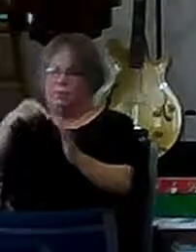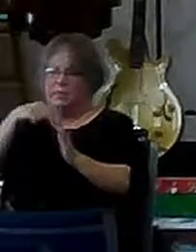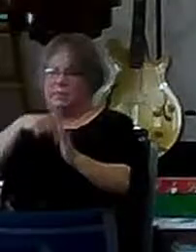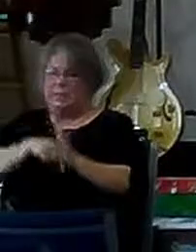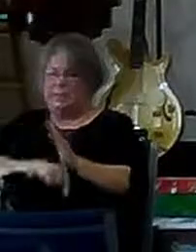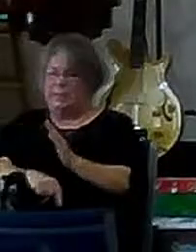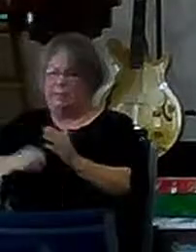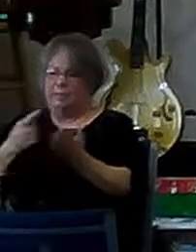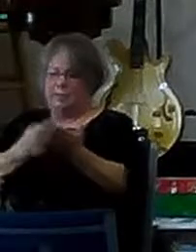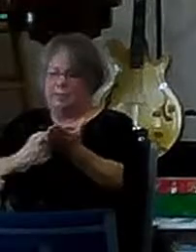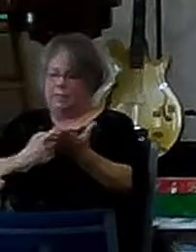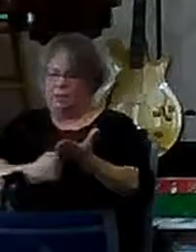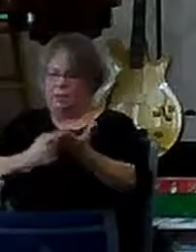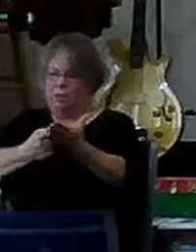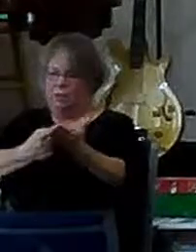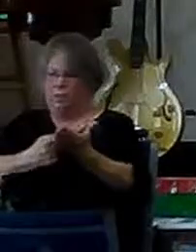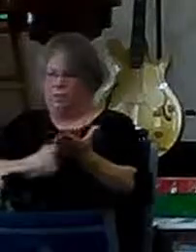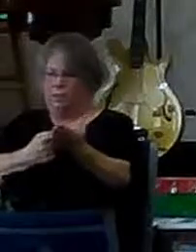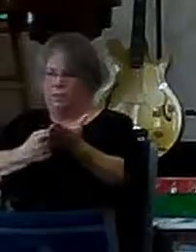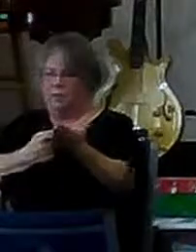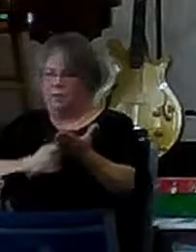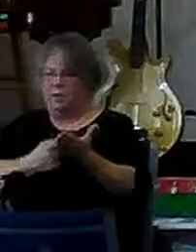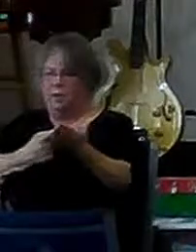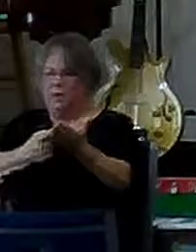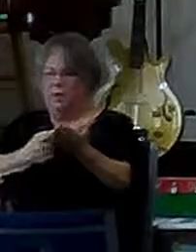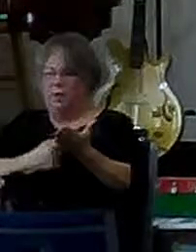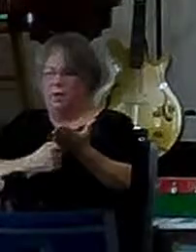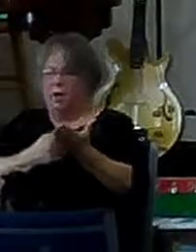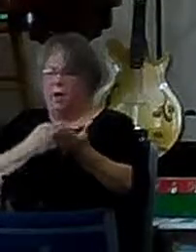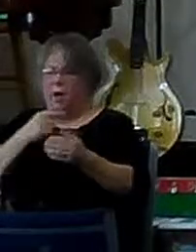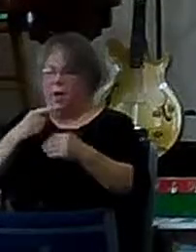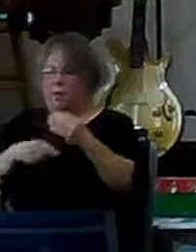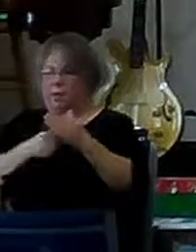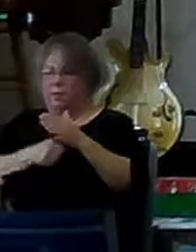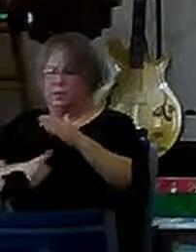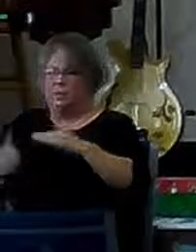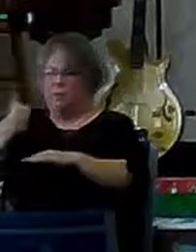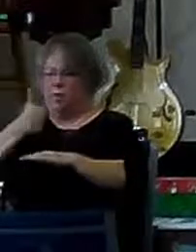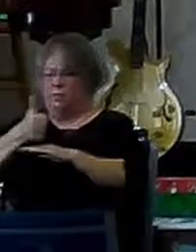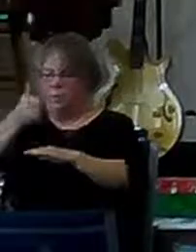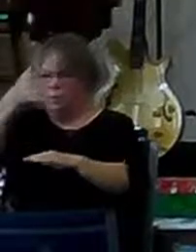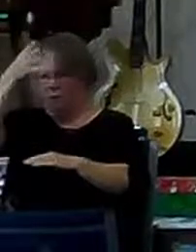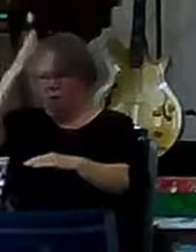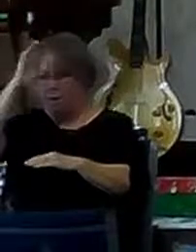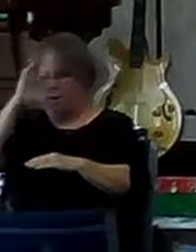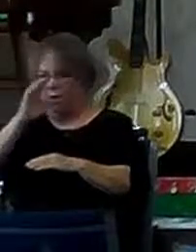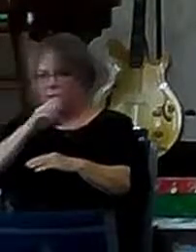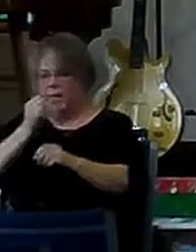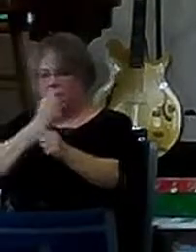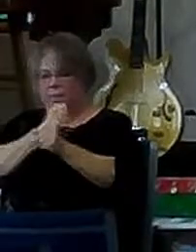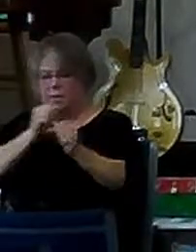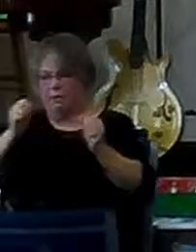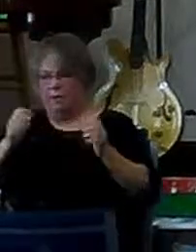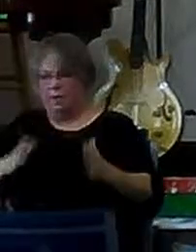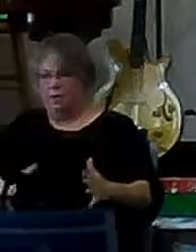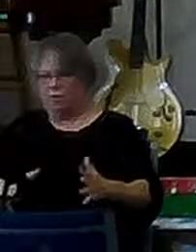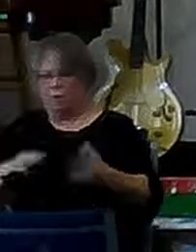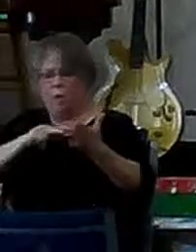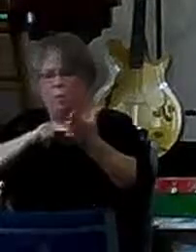of the sovereignty of God in salvation, of election, of the purposes of